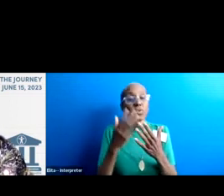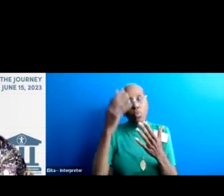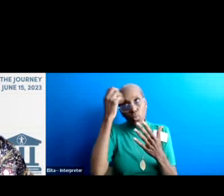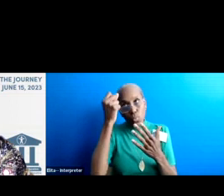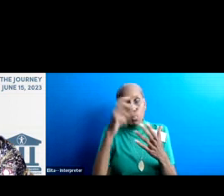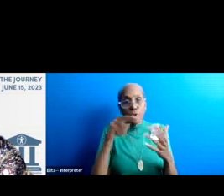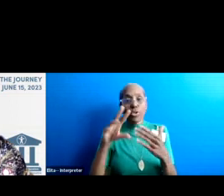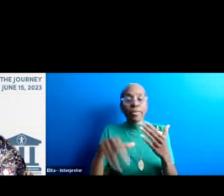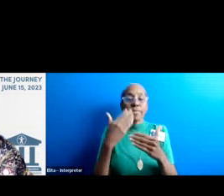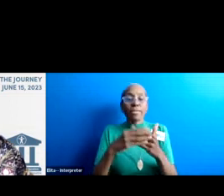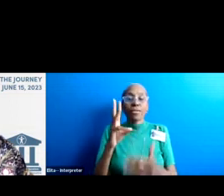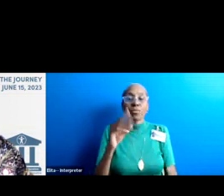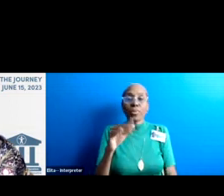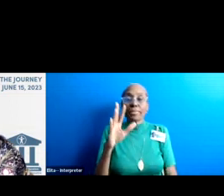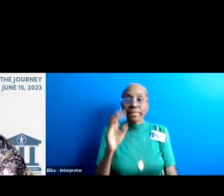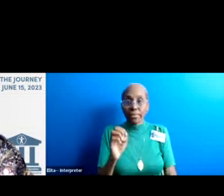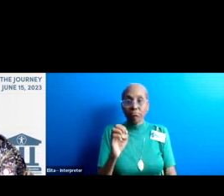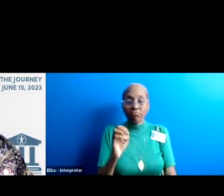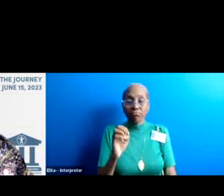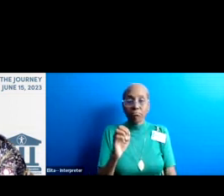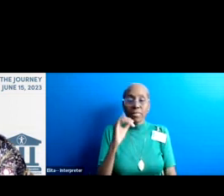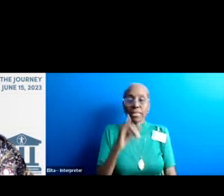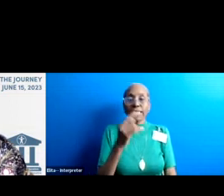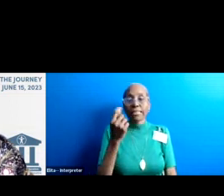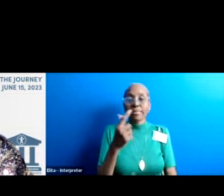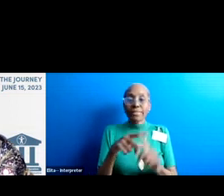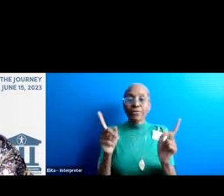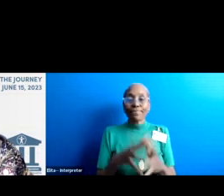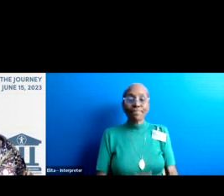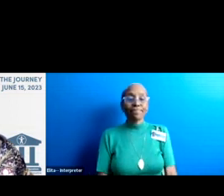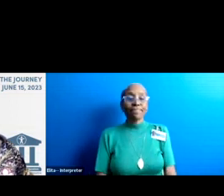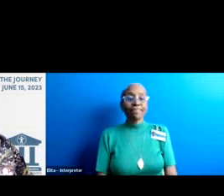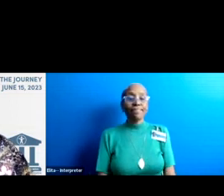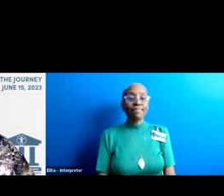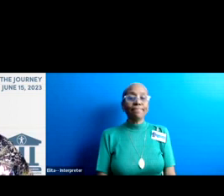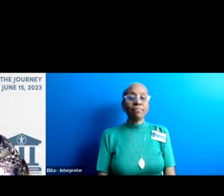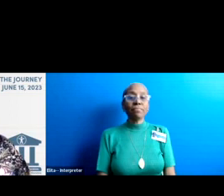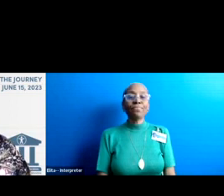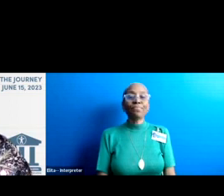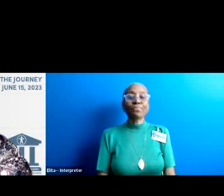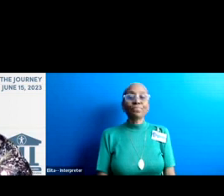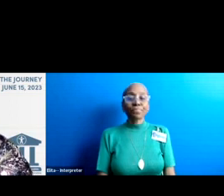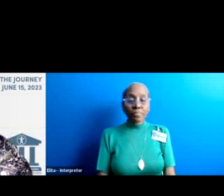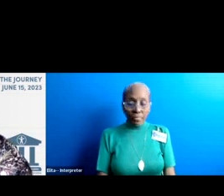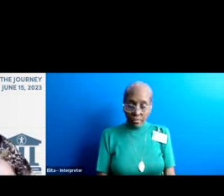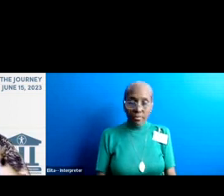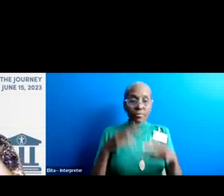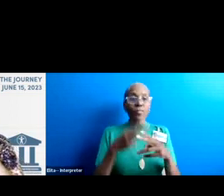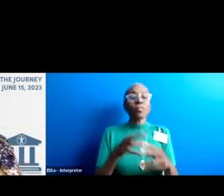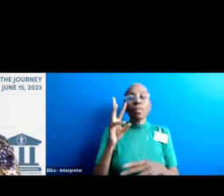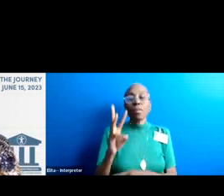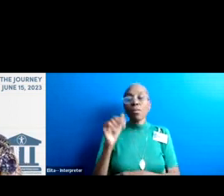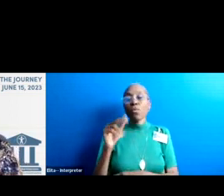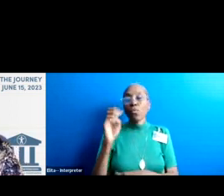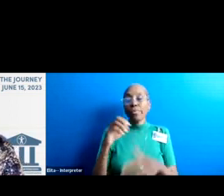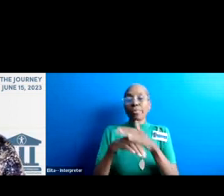we look at the next website, because that could end up being just a little different there. So that is the Wave accessibility checker.